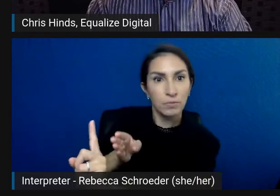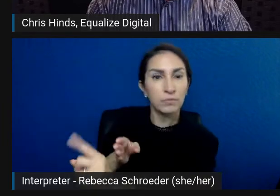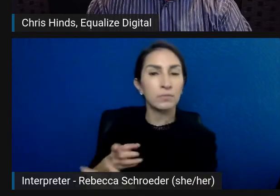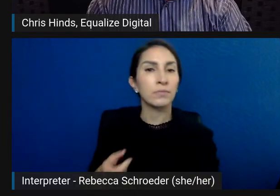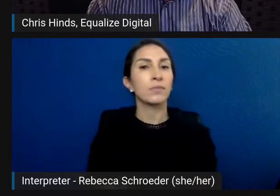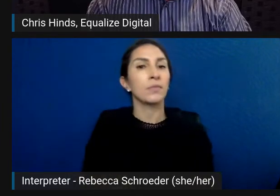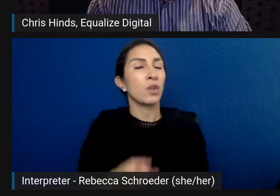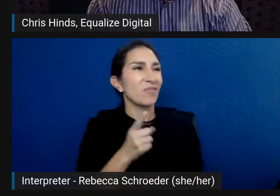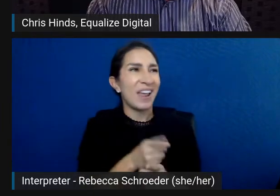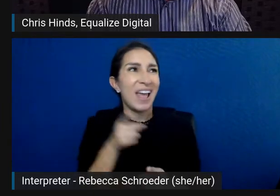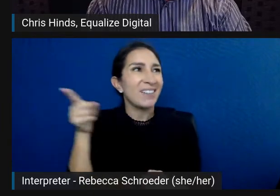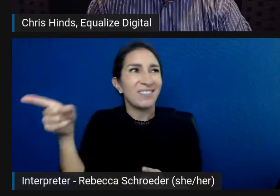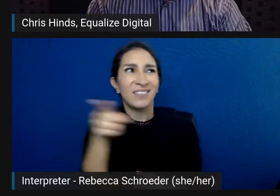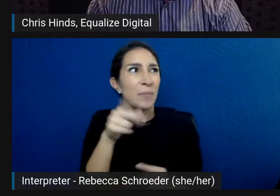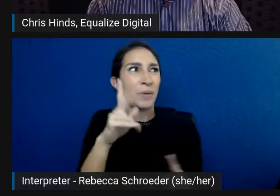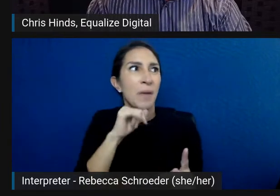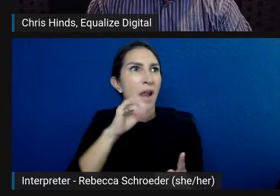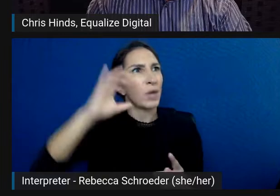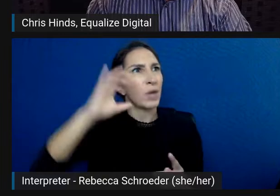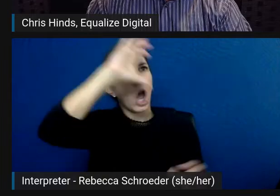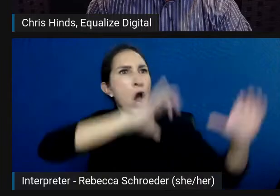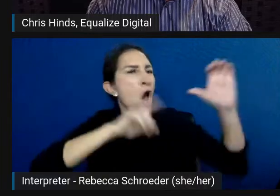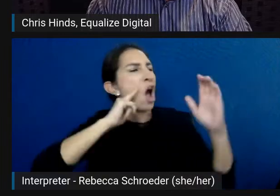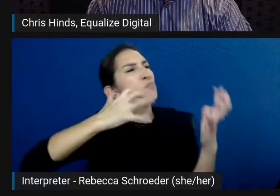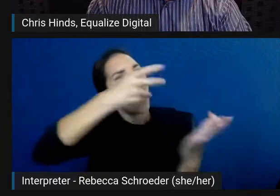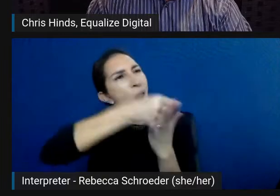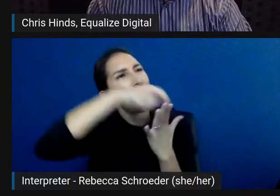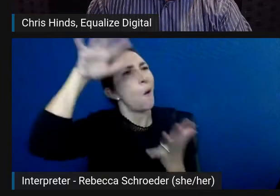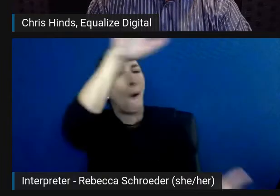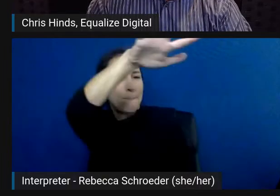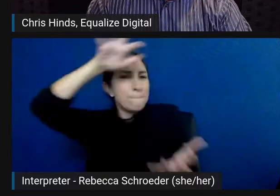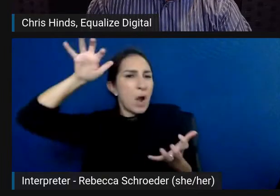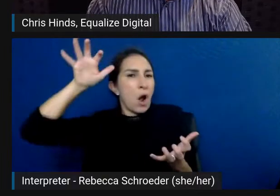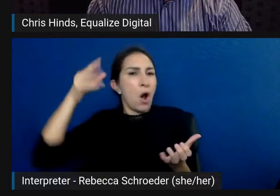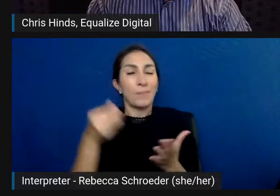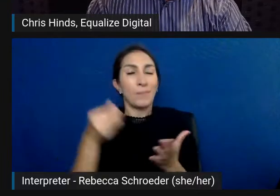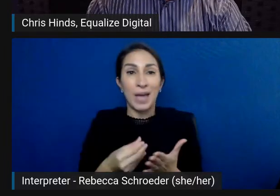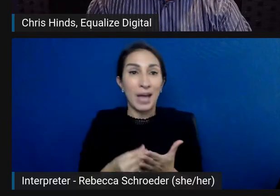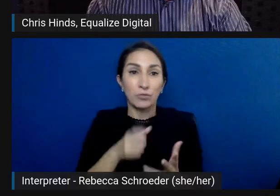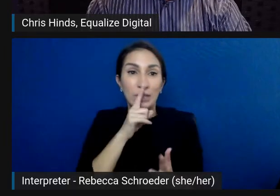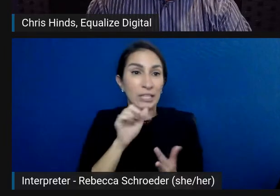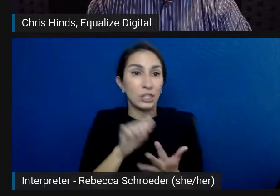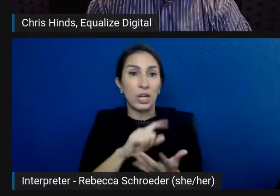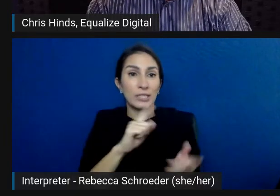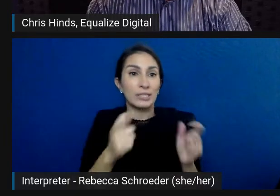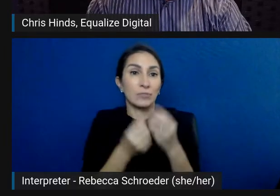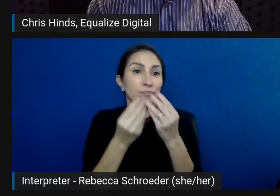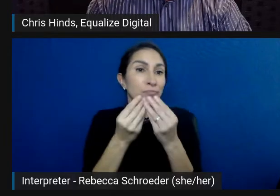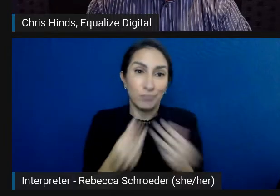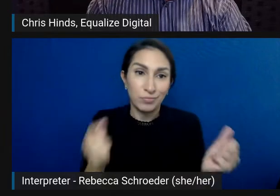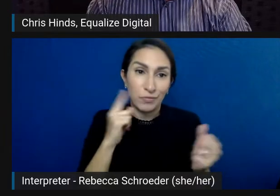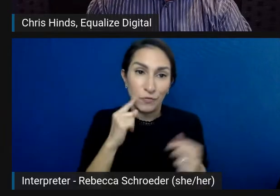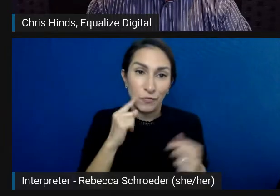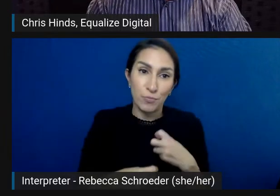seeking a huge amount of money. They may just be seeking a remediation to the problem,